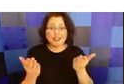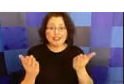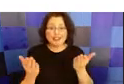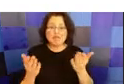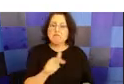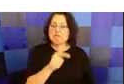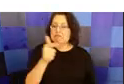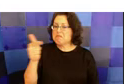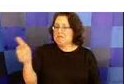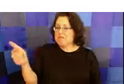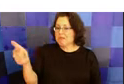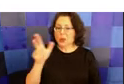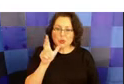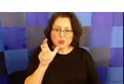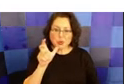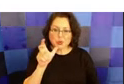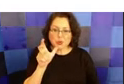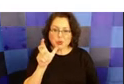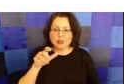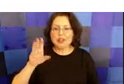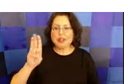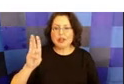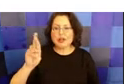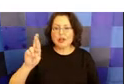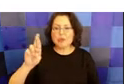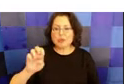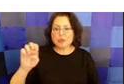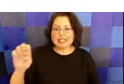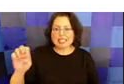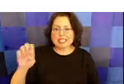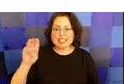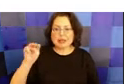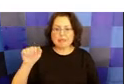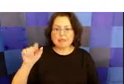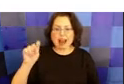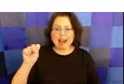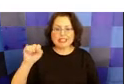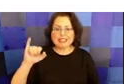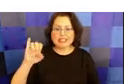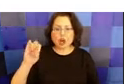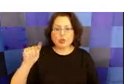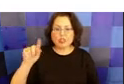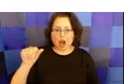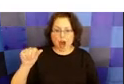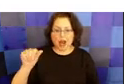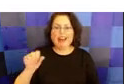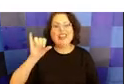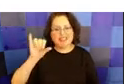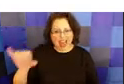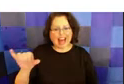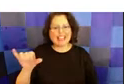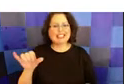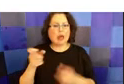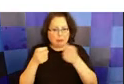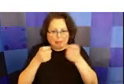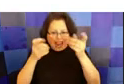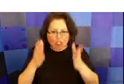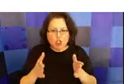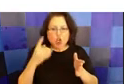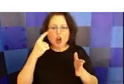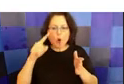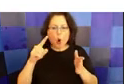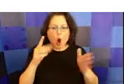turn it over now to Breen Masiotra, who is our section manager of planning here at Port Authority,